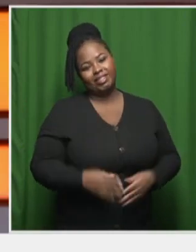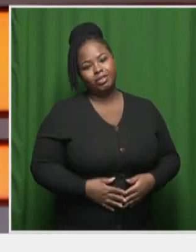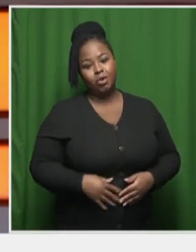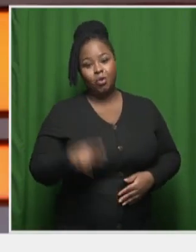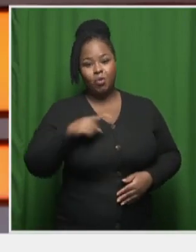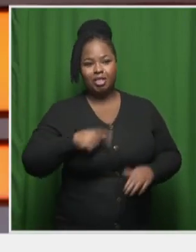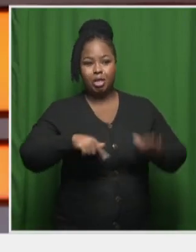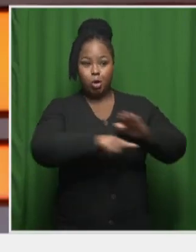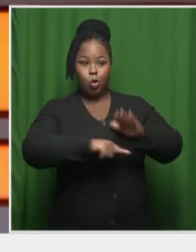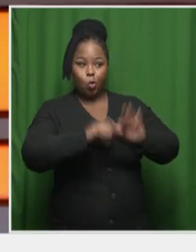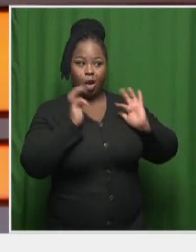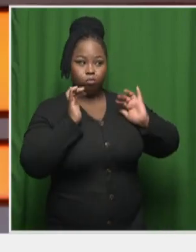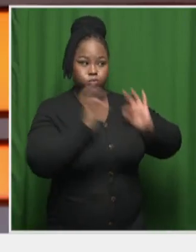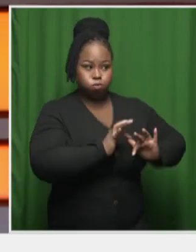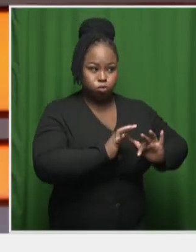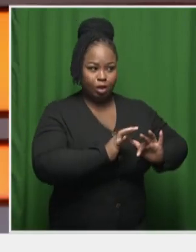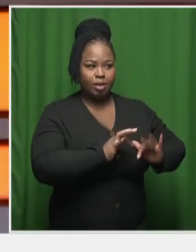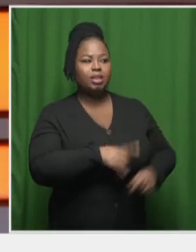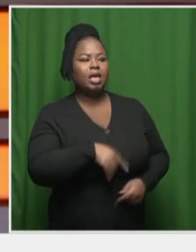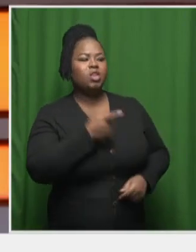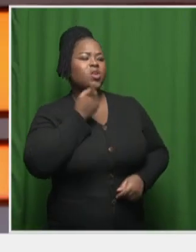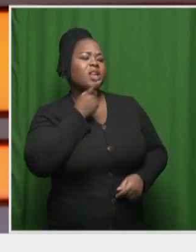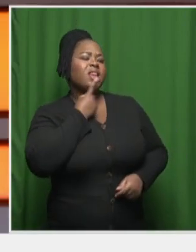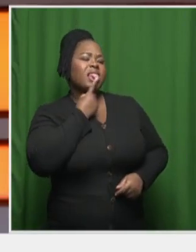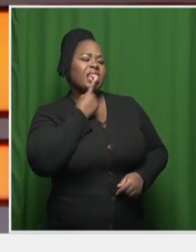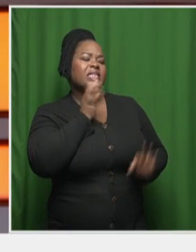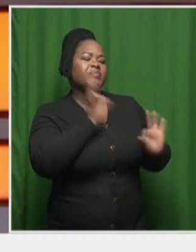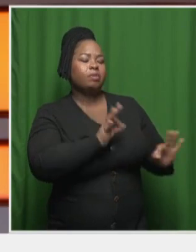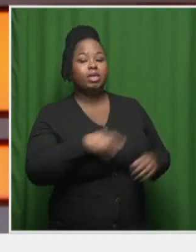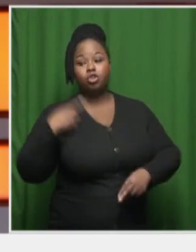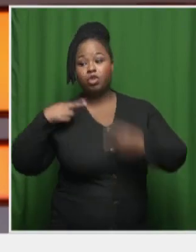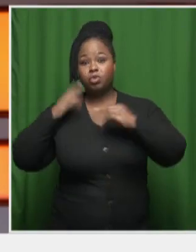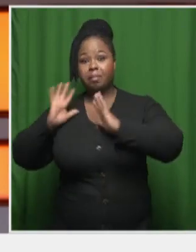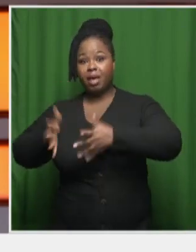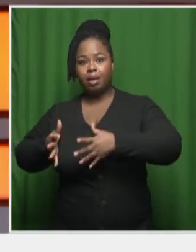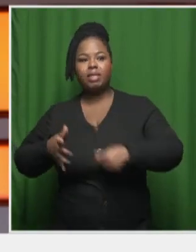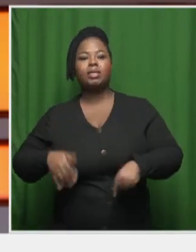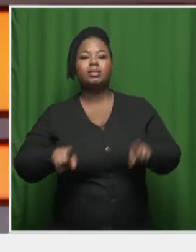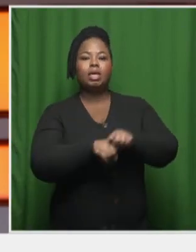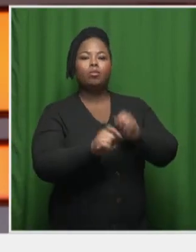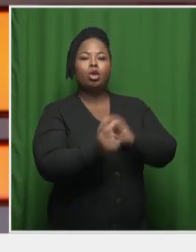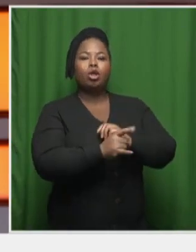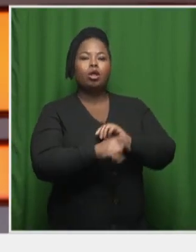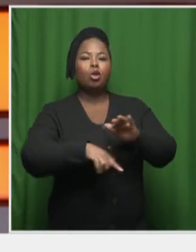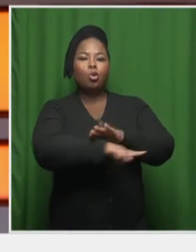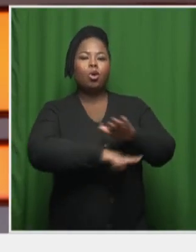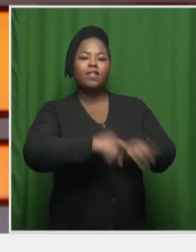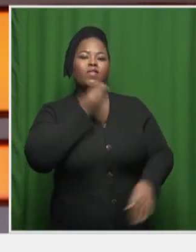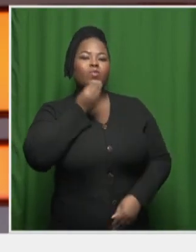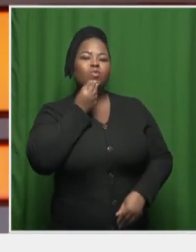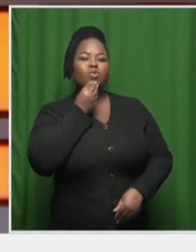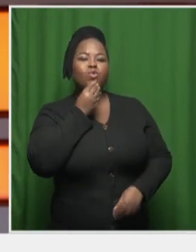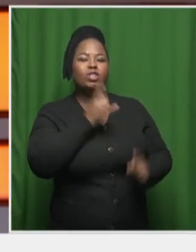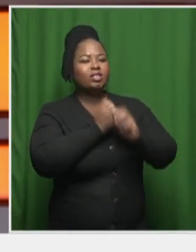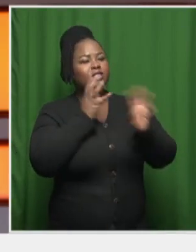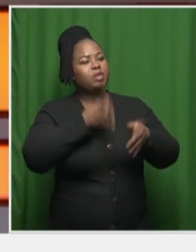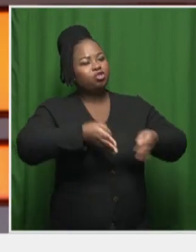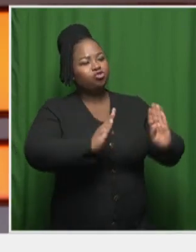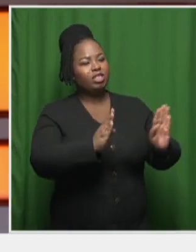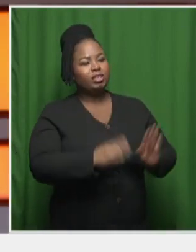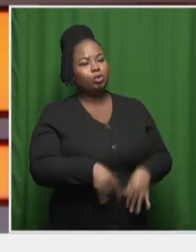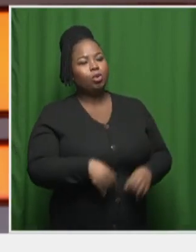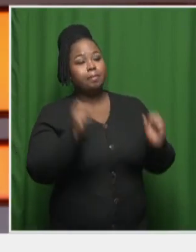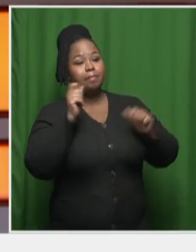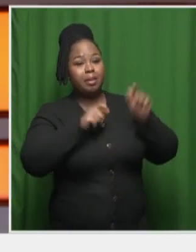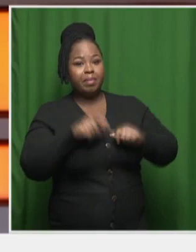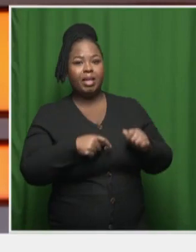where the locals eat, as they usually say. You get to not go just to the restaurant, but kind of see where all the street food, the good hearty spots